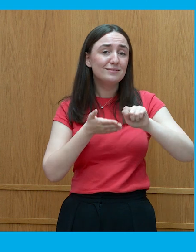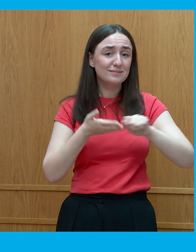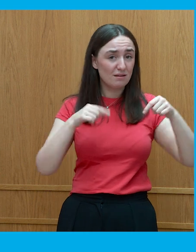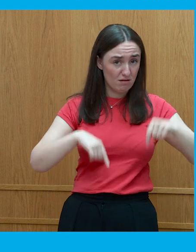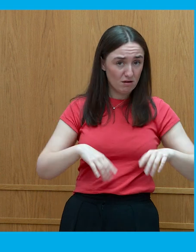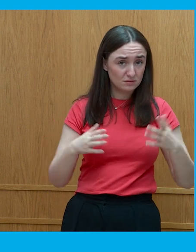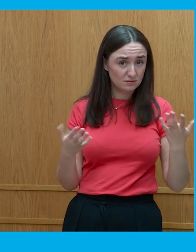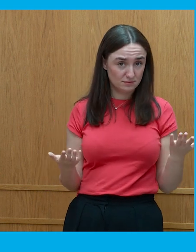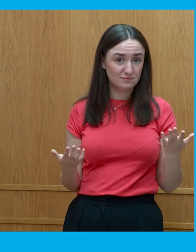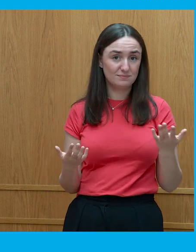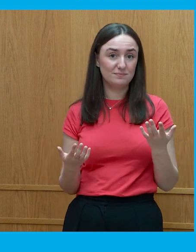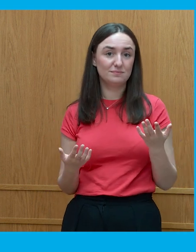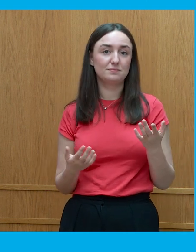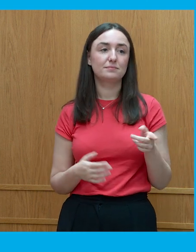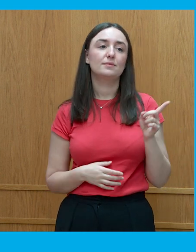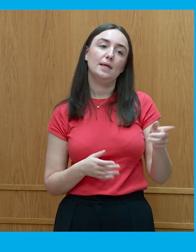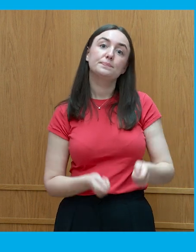he made a point of how,